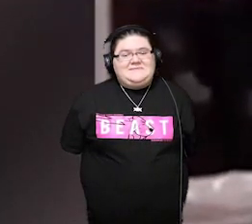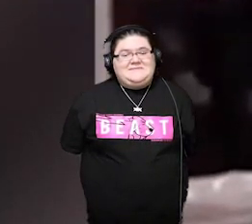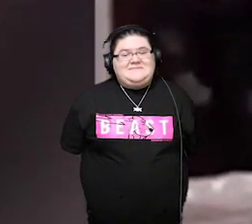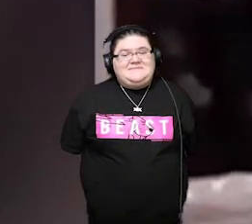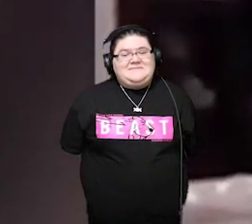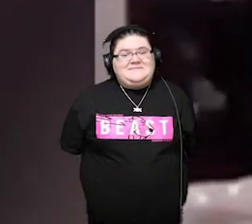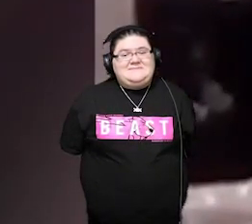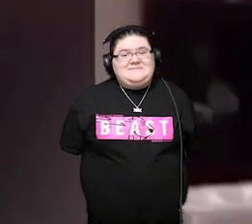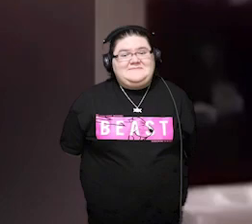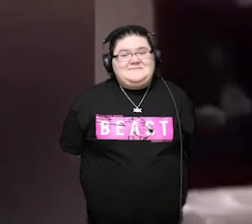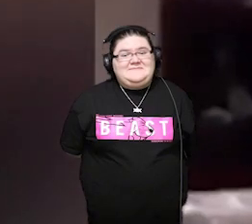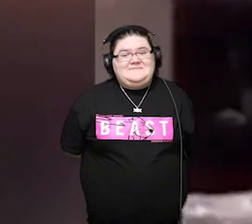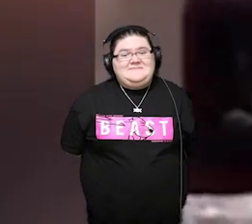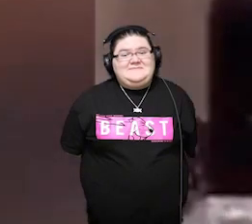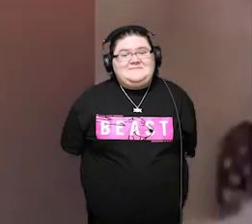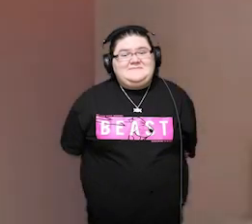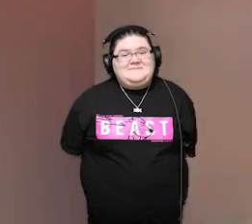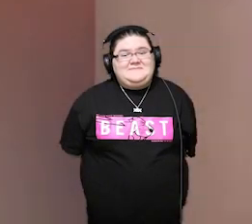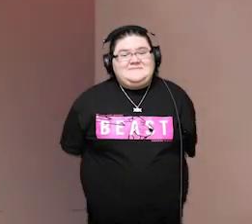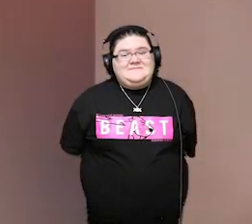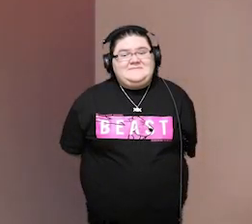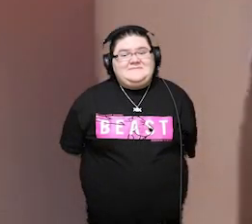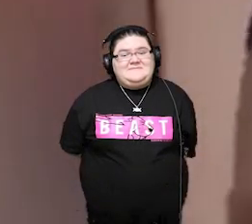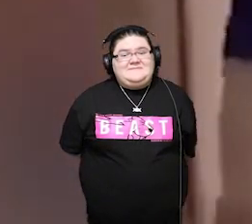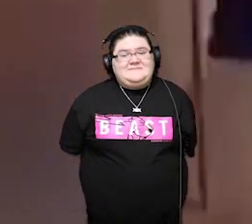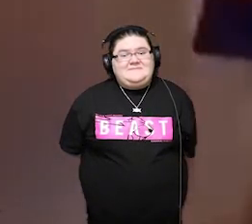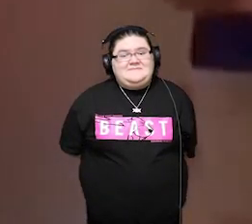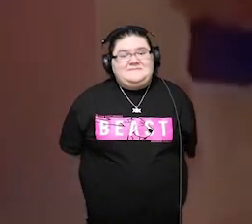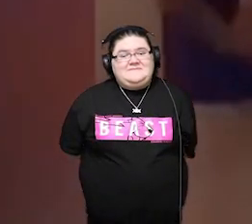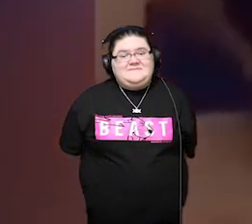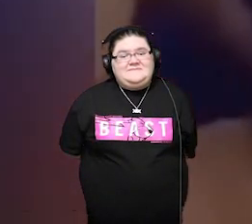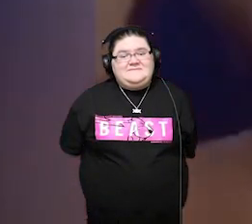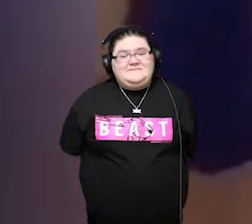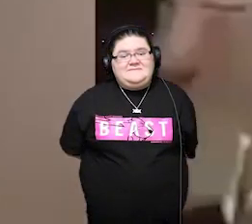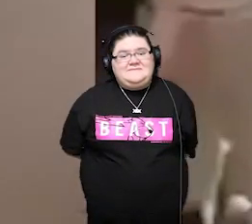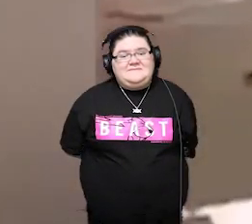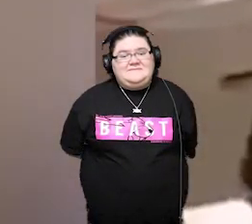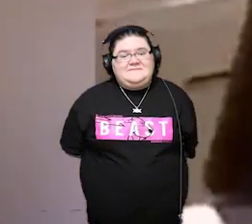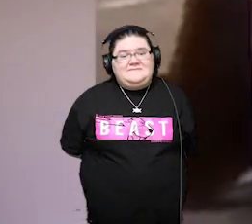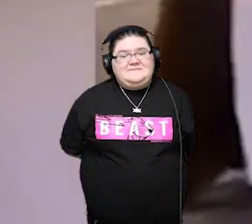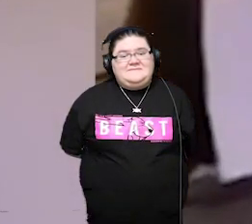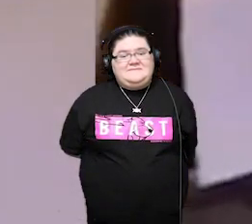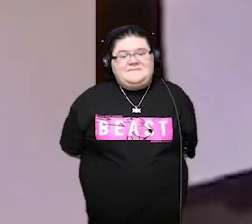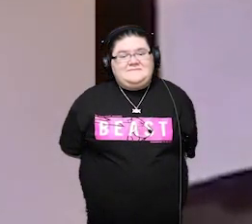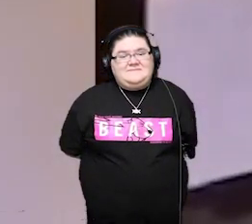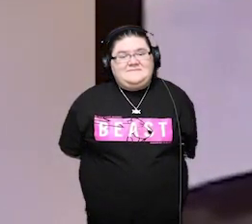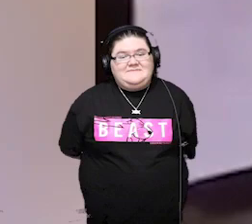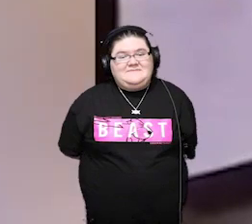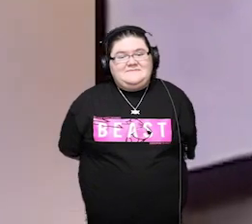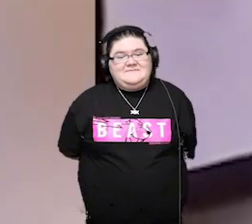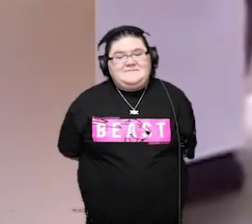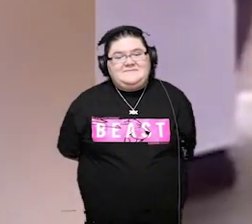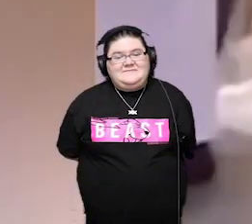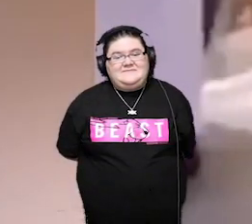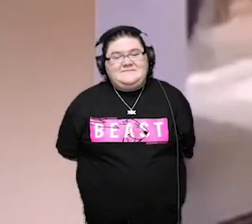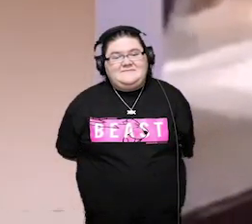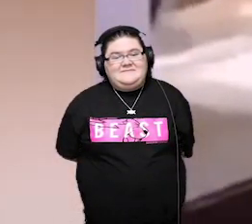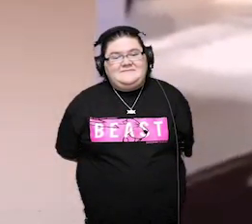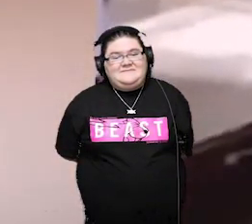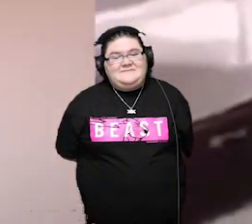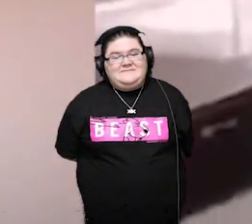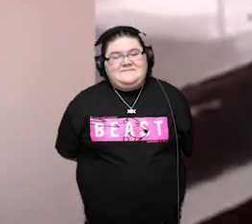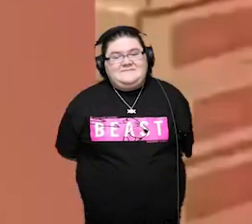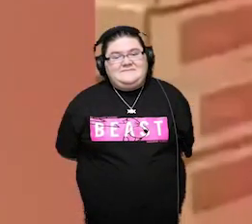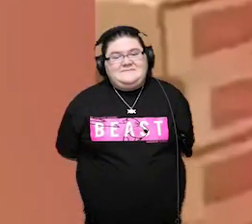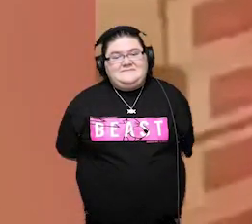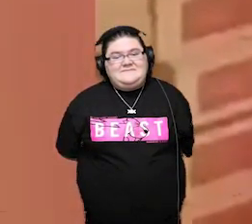So that gotta be a king size bedsheet. Wait a minute, they just came in the crib with 5 boxes of pizza, but they left the pizza store with